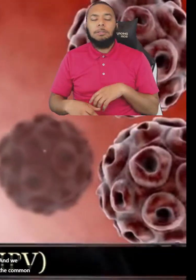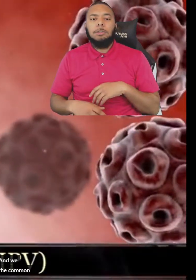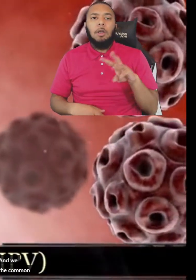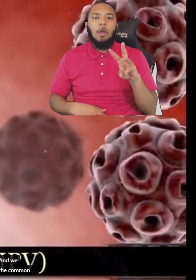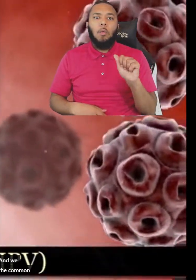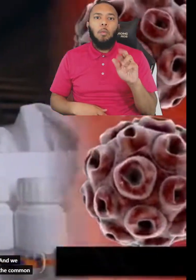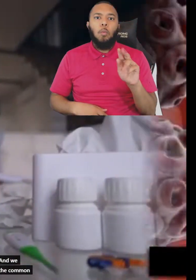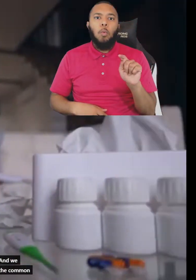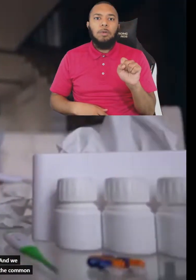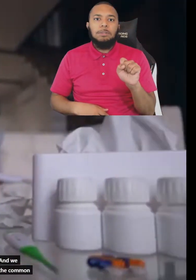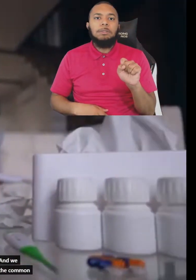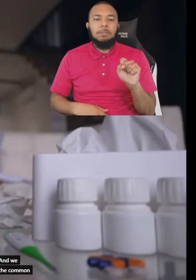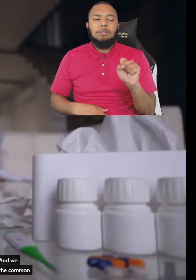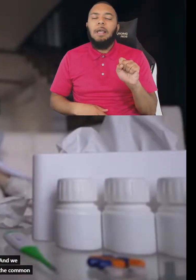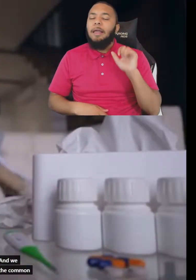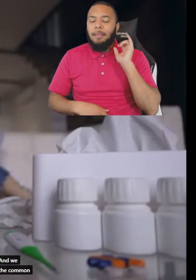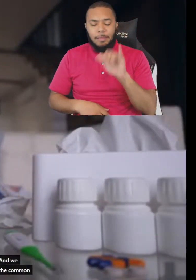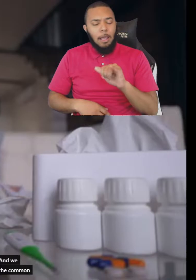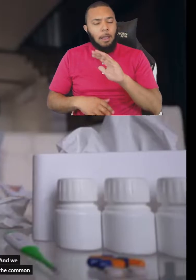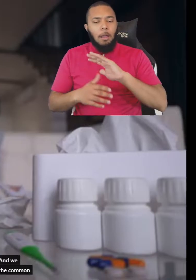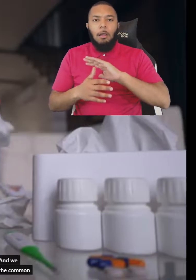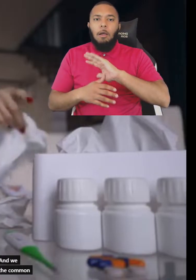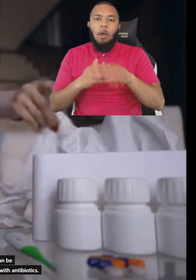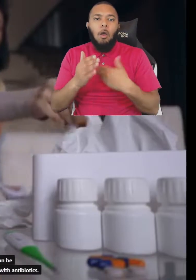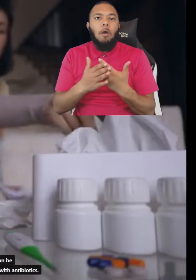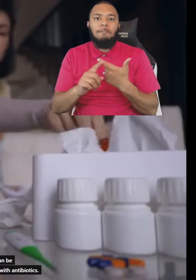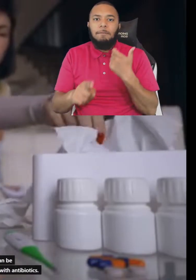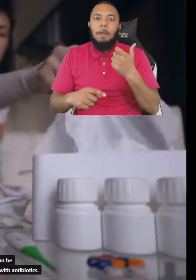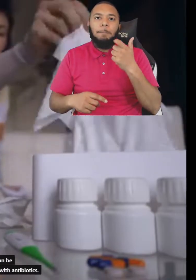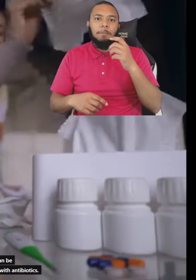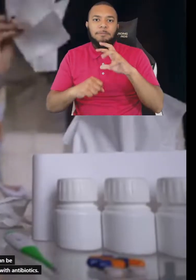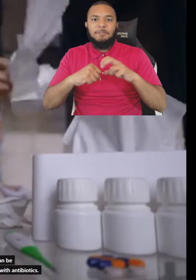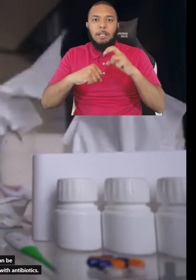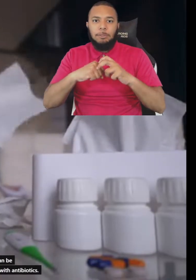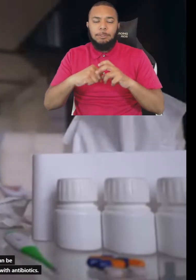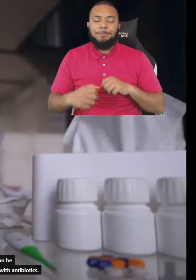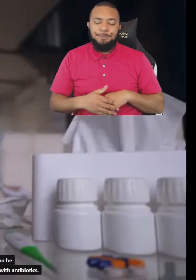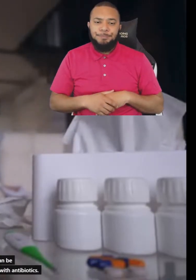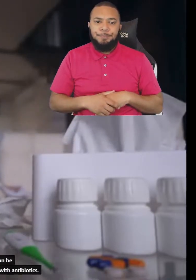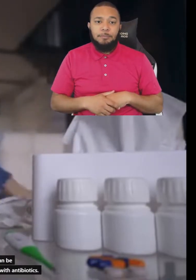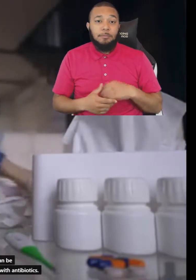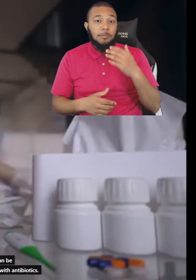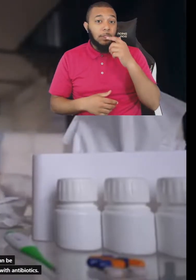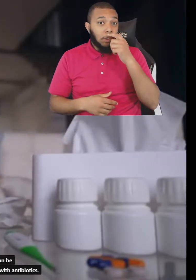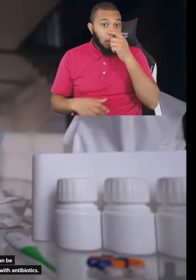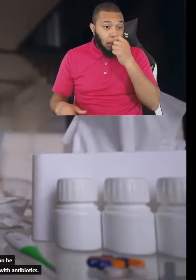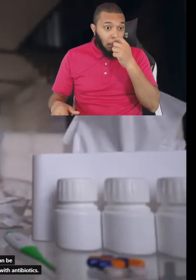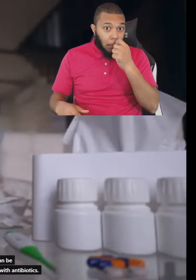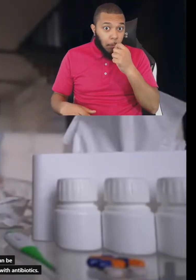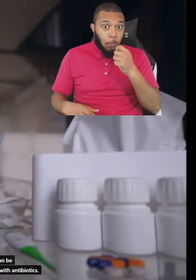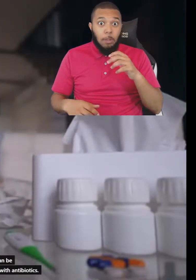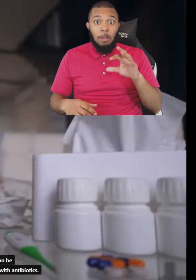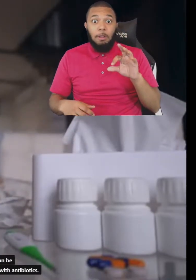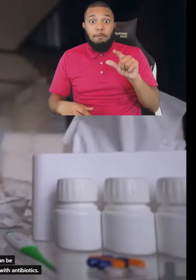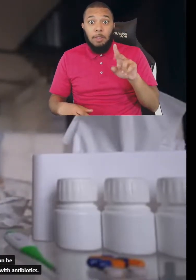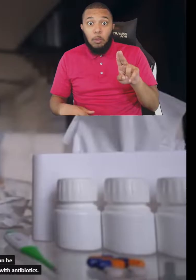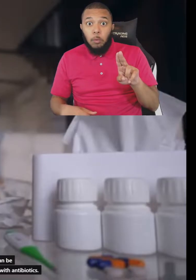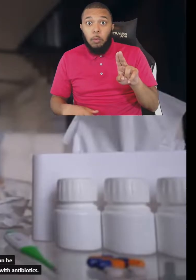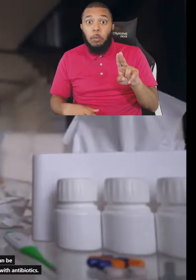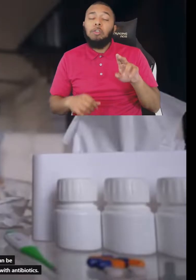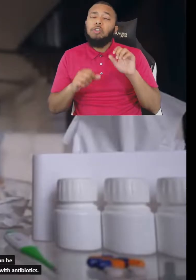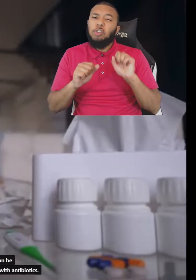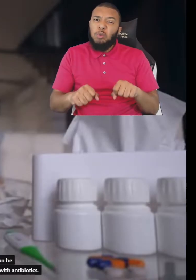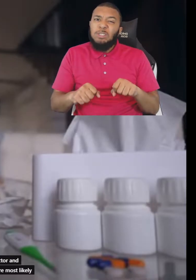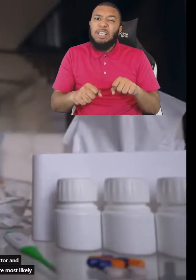viruses. And we know, we're very familiar with the common cold and the flu. they can be treated, but they cannot be cured